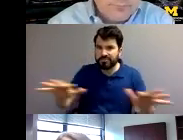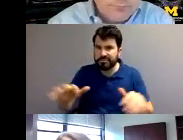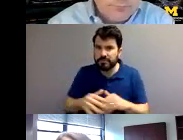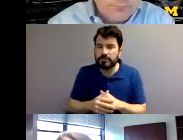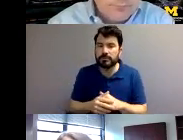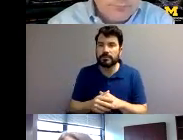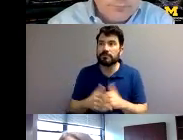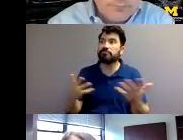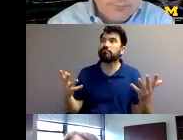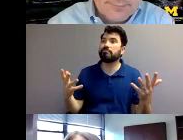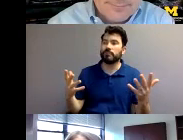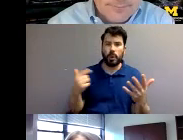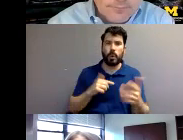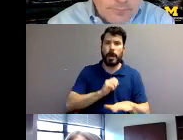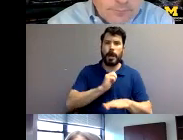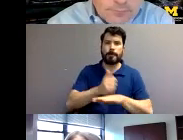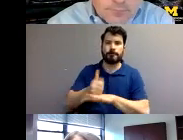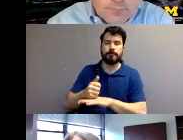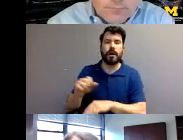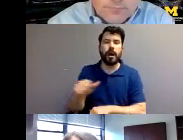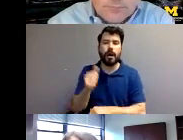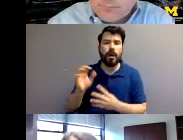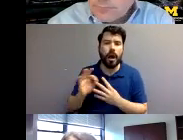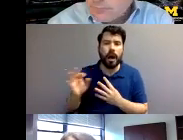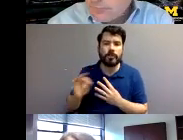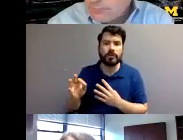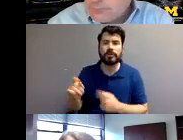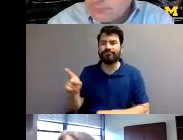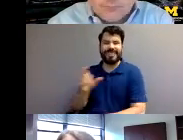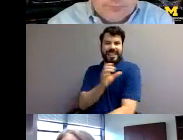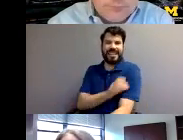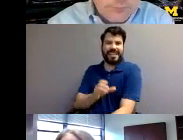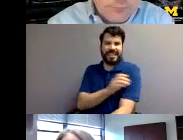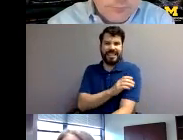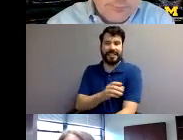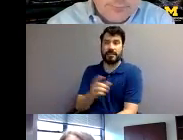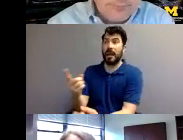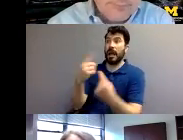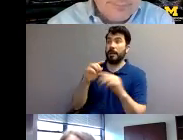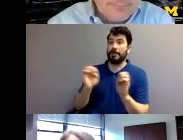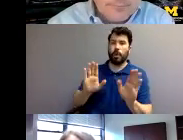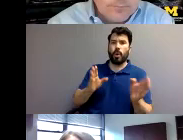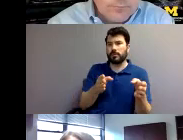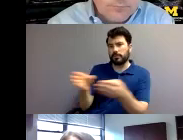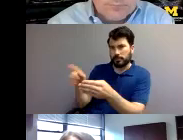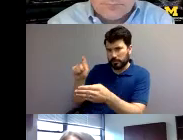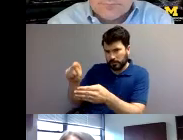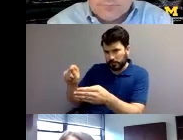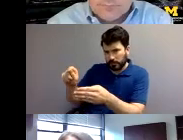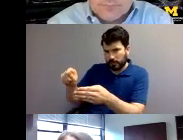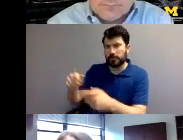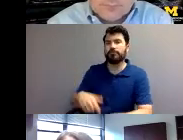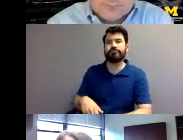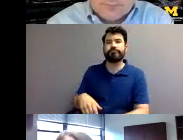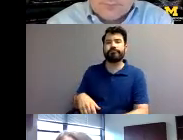were established in our ambulatory care areas to divert those patients to come into the ED and do